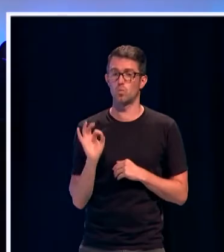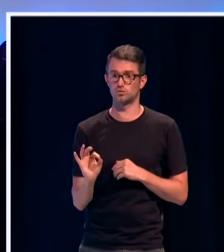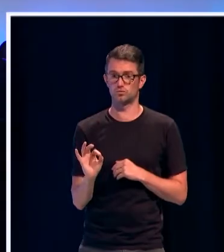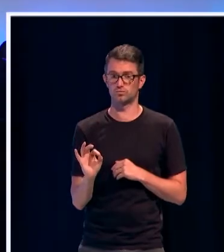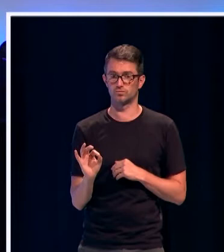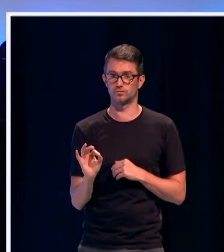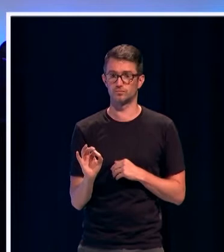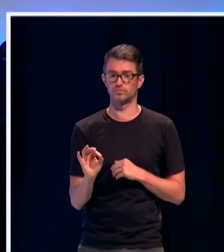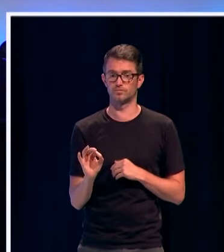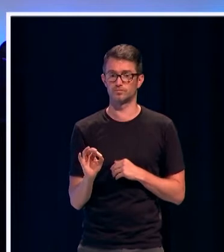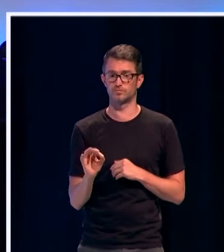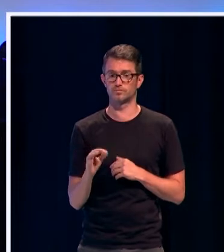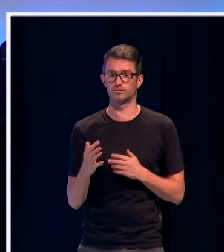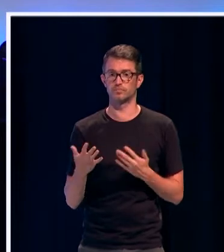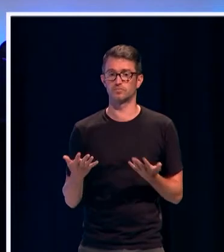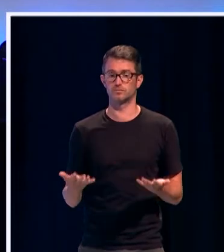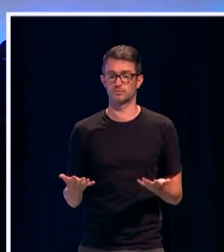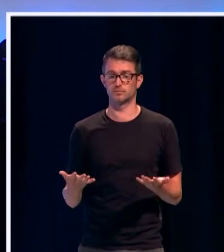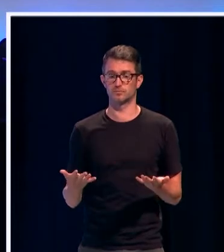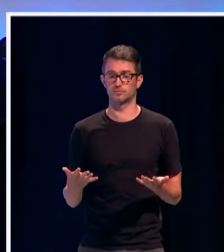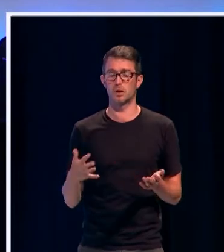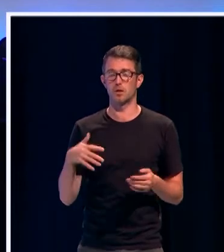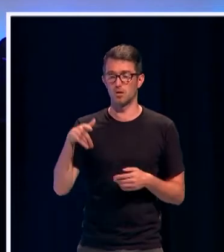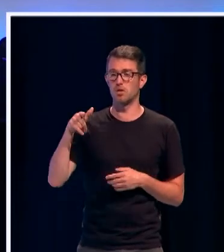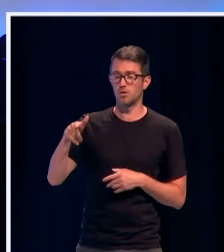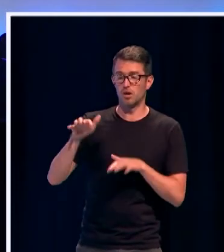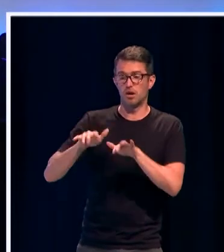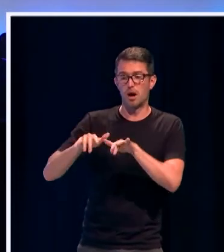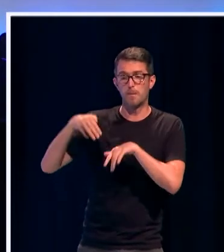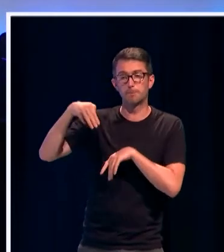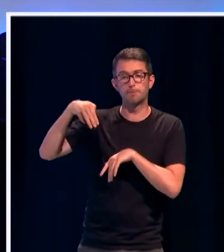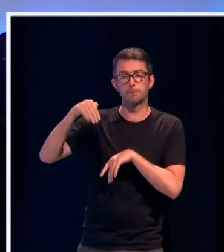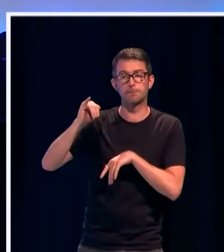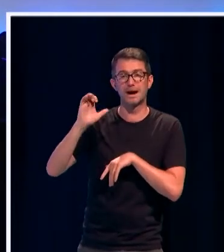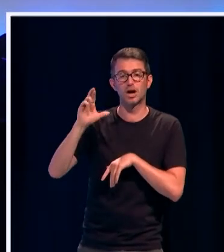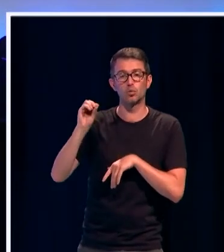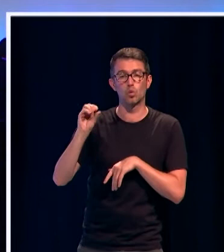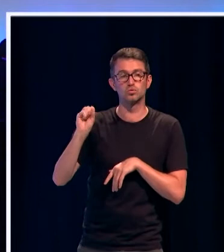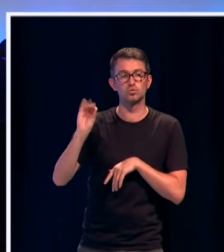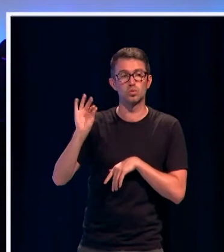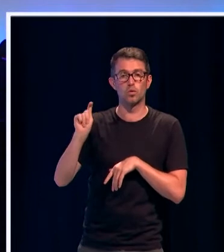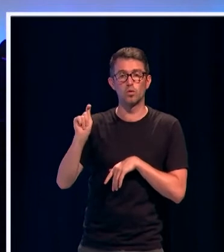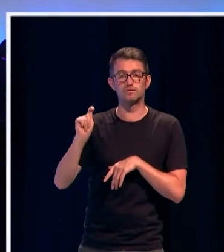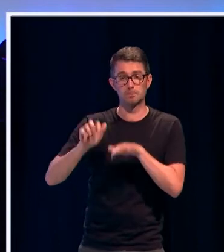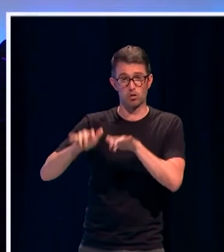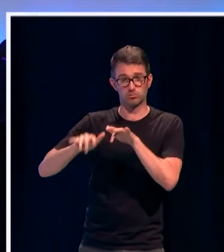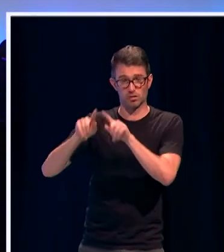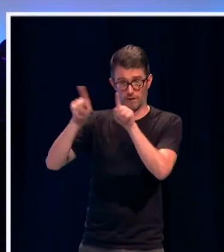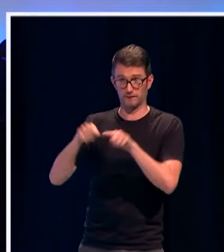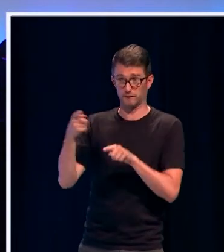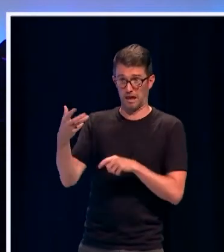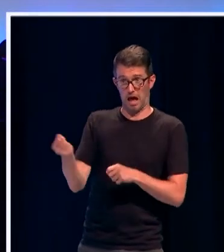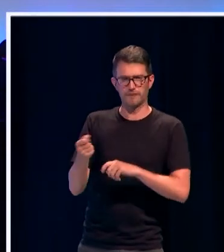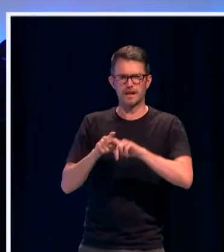tools that are accessible so that people with disabilities themselves have a chance to design products or fully be involved in the